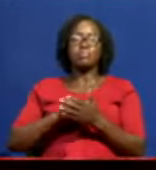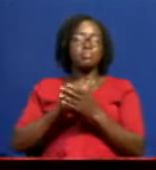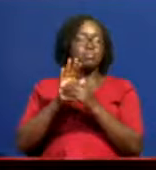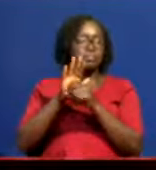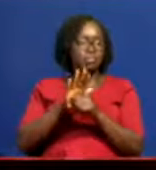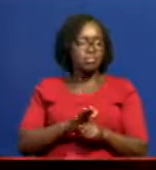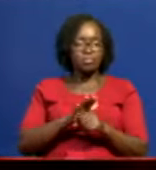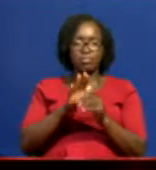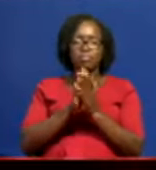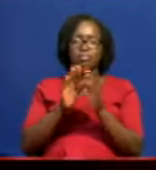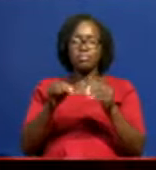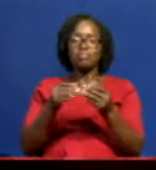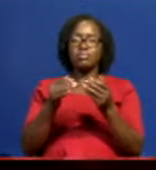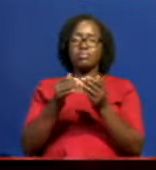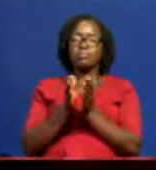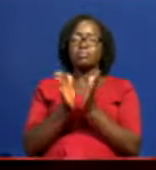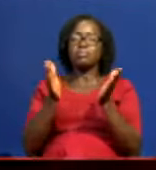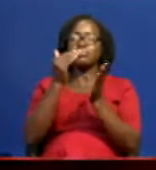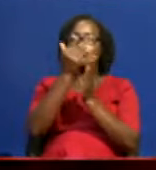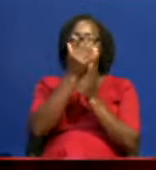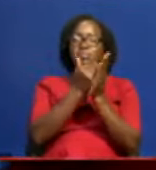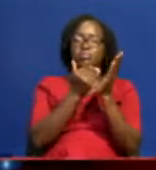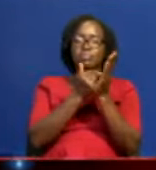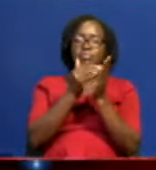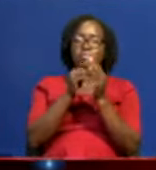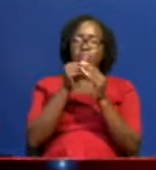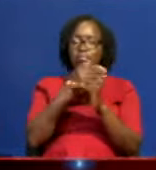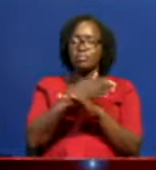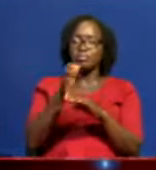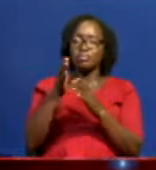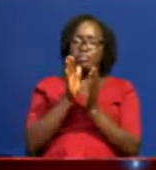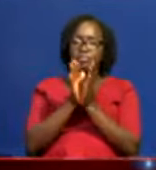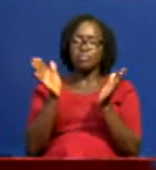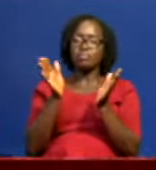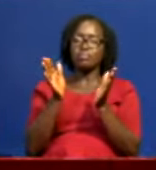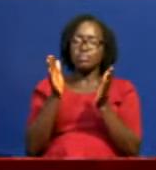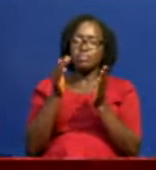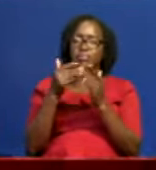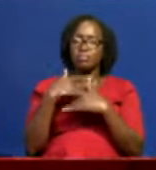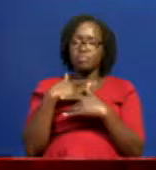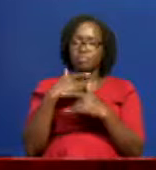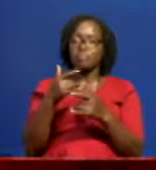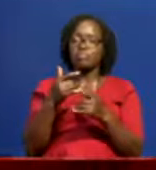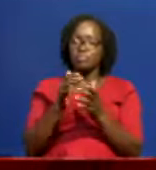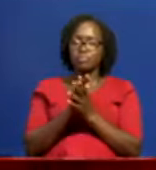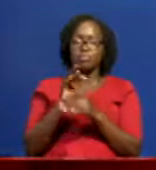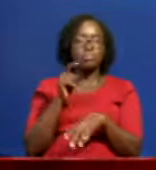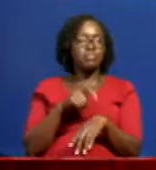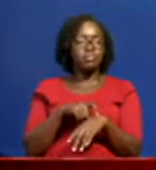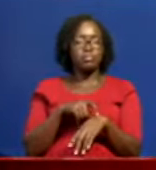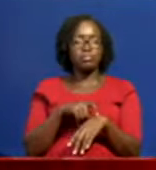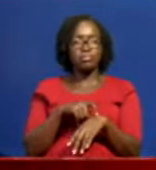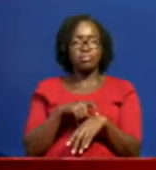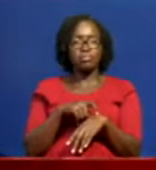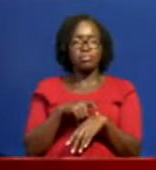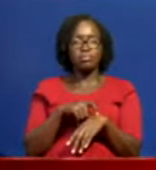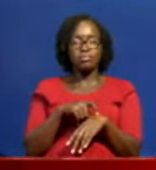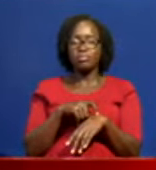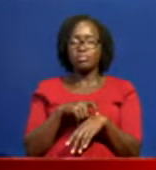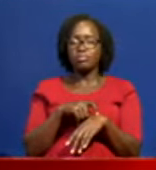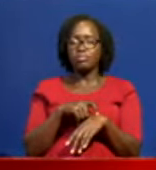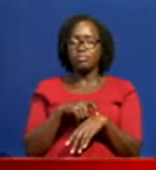the delivery of public programs and defeat public interest. Time and time